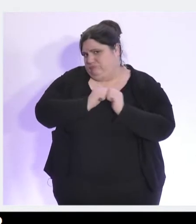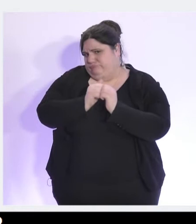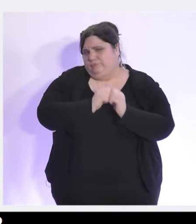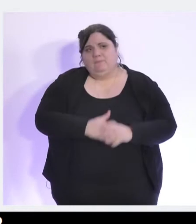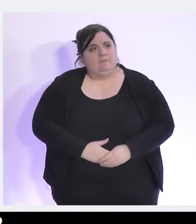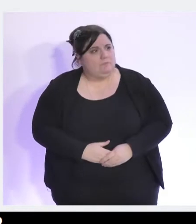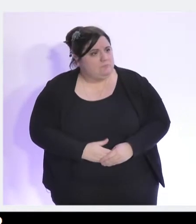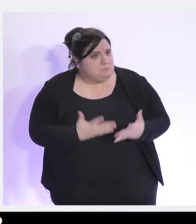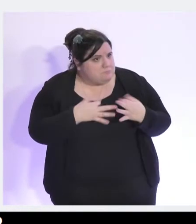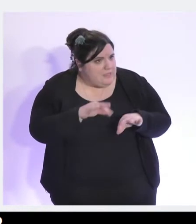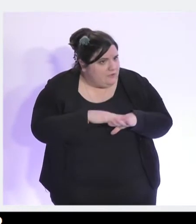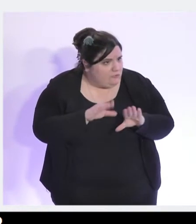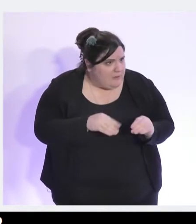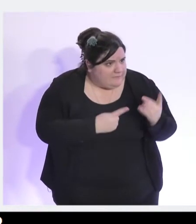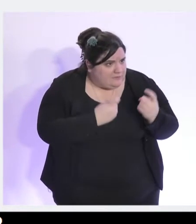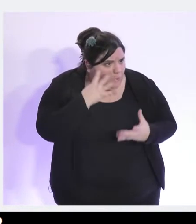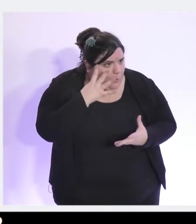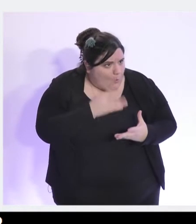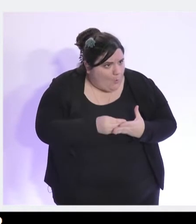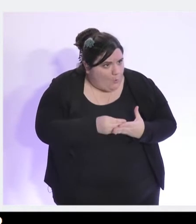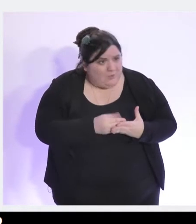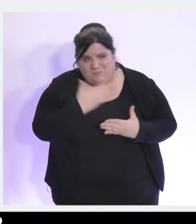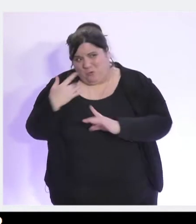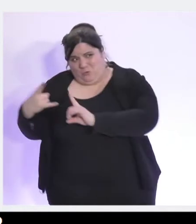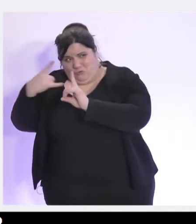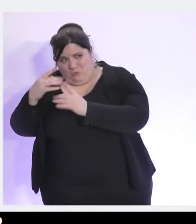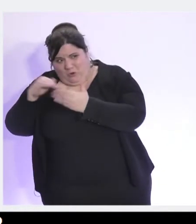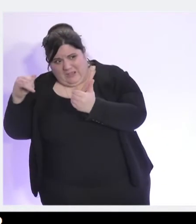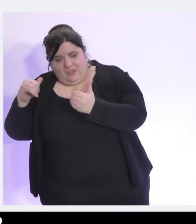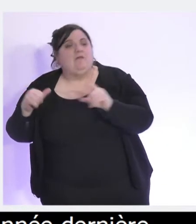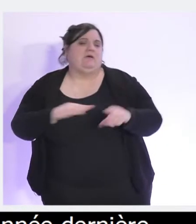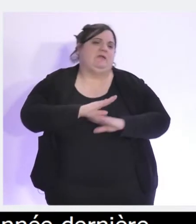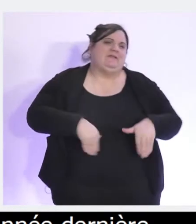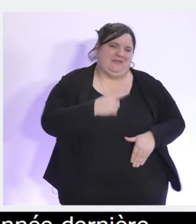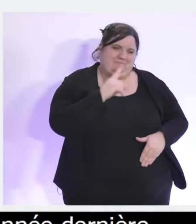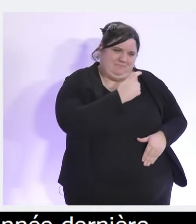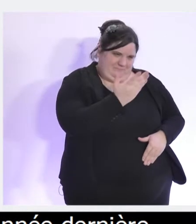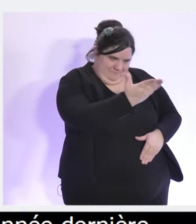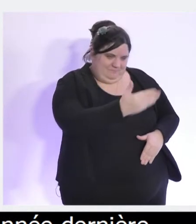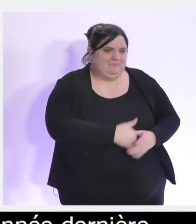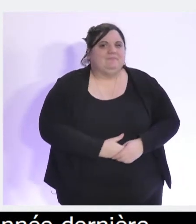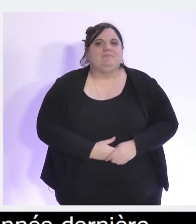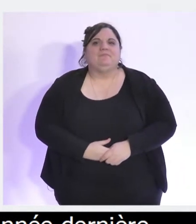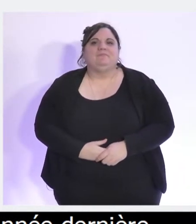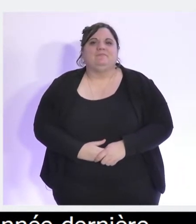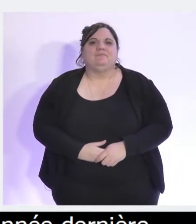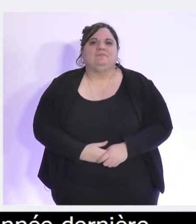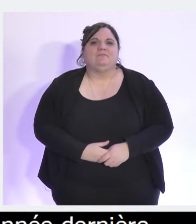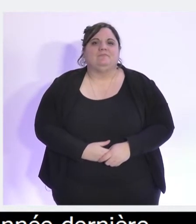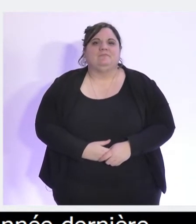There's still some questions from the room because we need to move to the Zoom questions. Last question from Emmanuel.